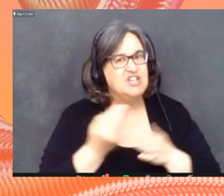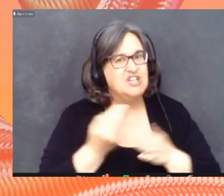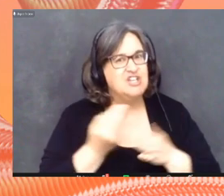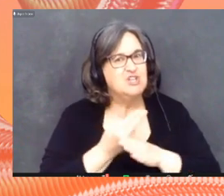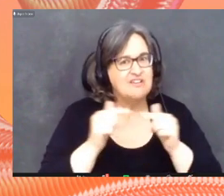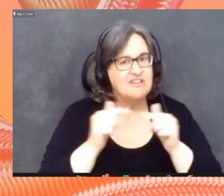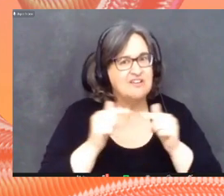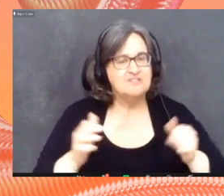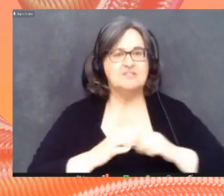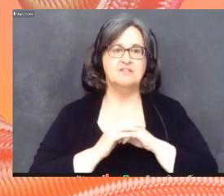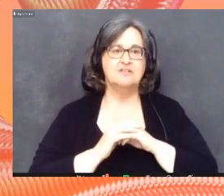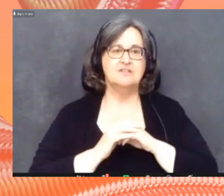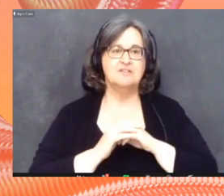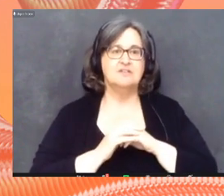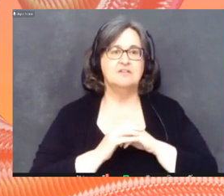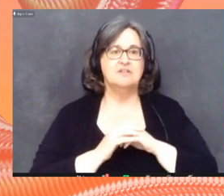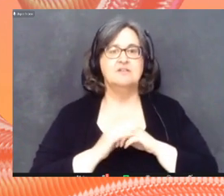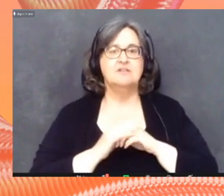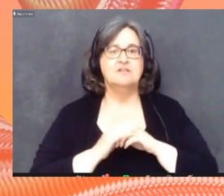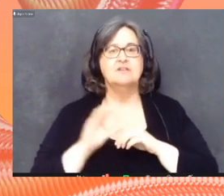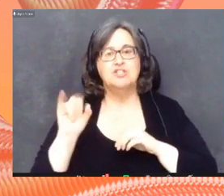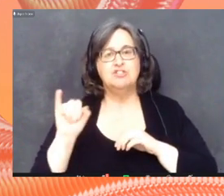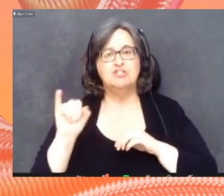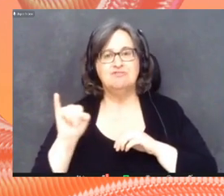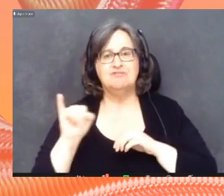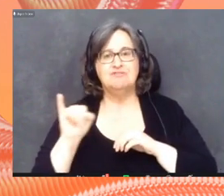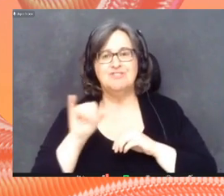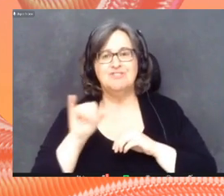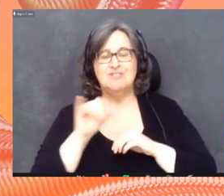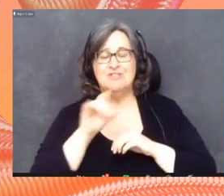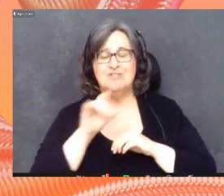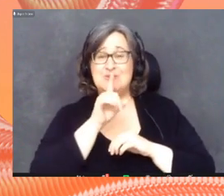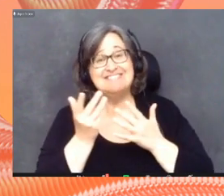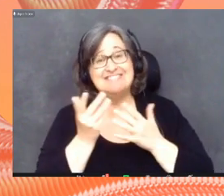Well, I think it's really,